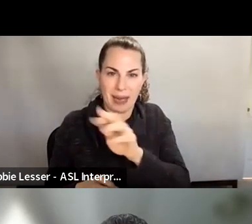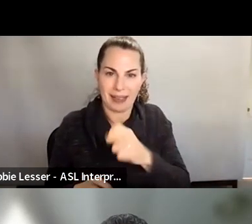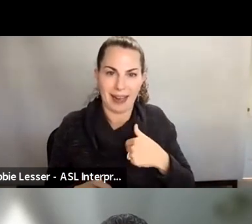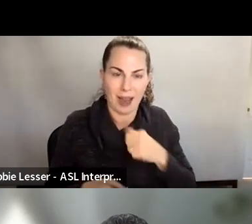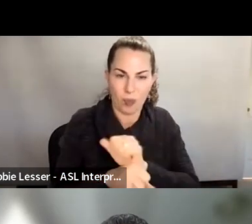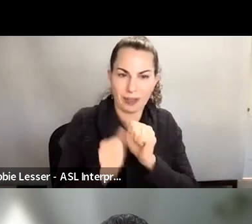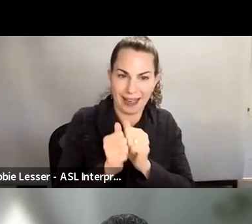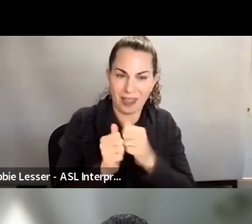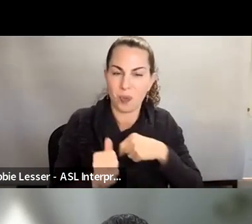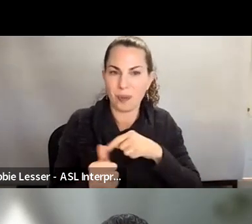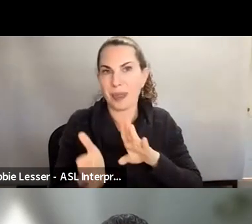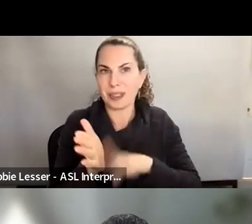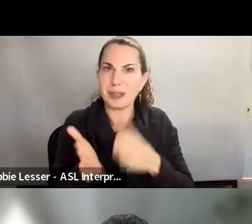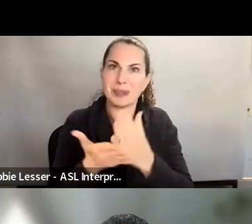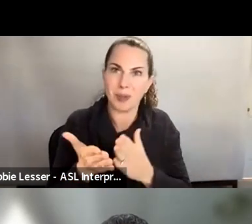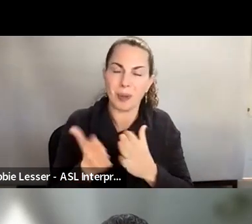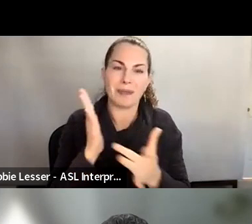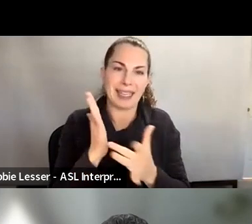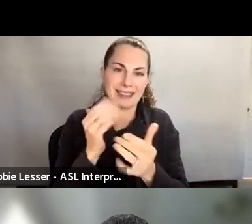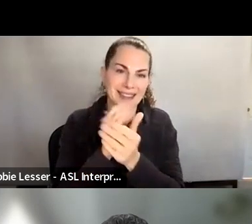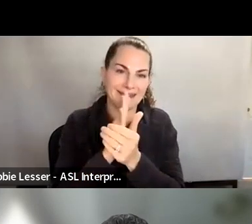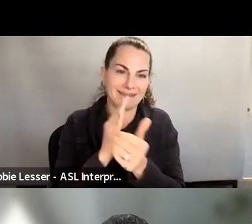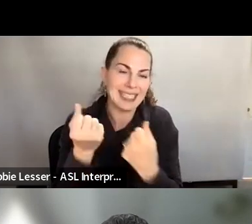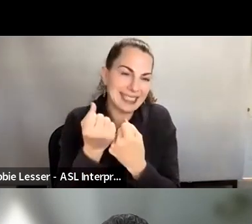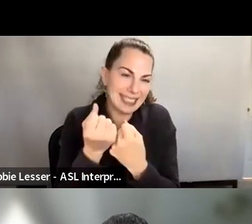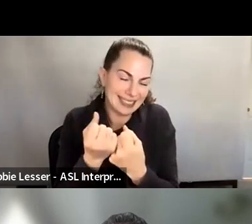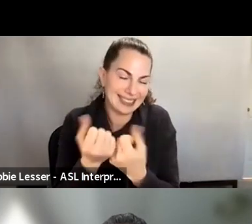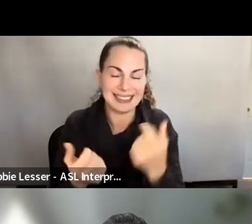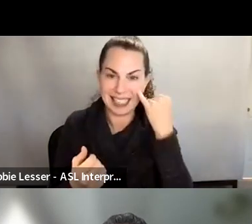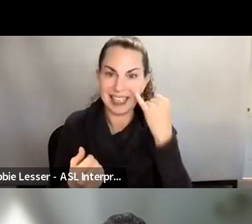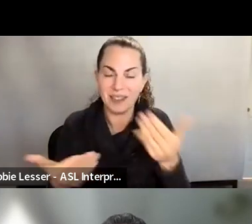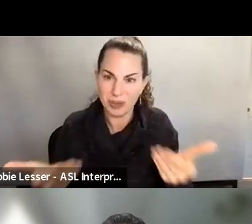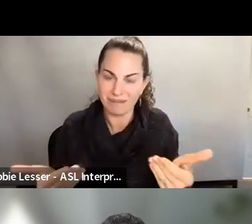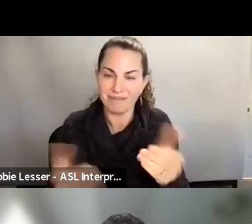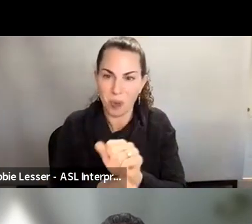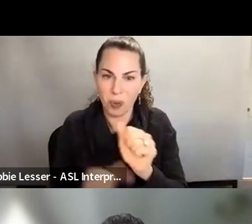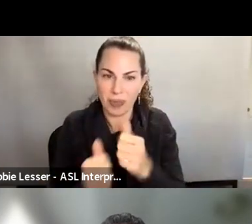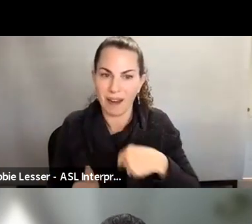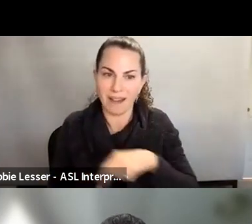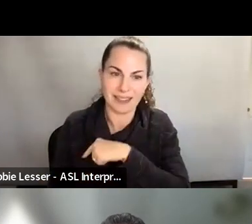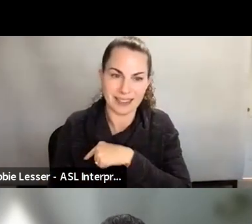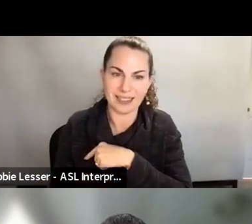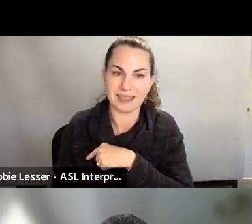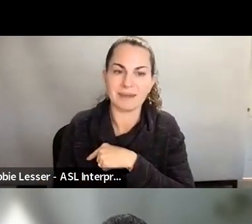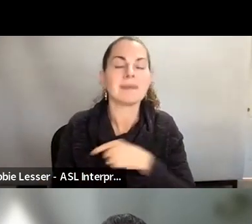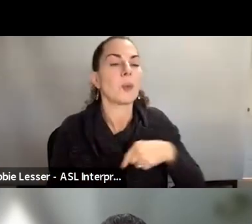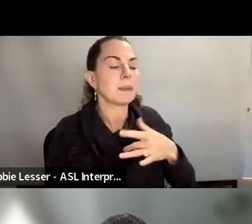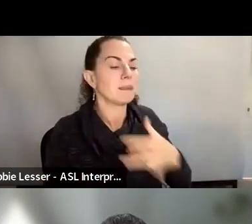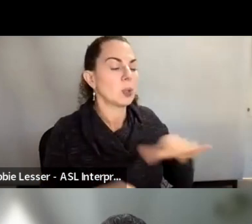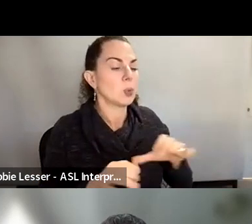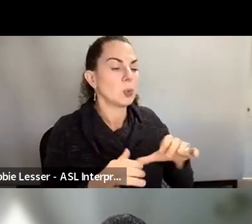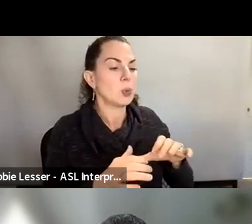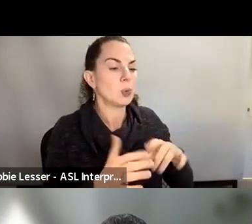you could get if you would just work with us, right? So we often, as Mike was saying, we work with, right? We do our investigation, we have